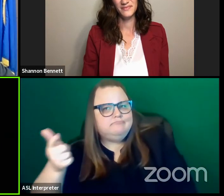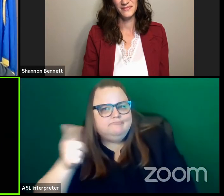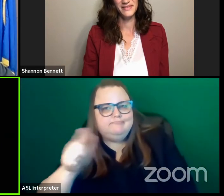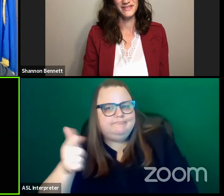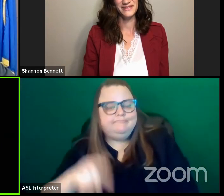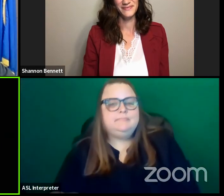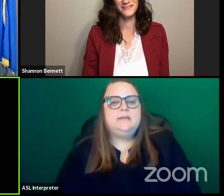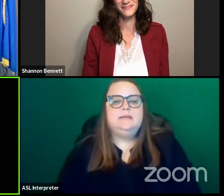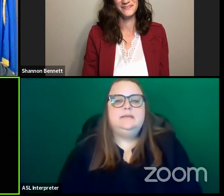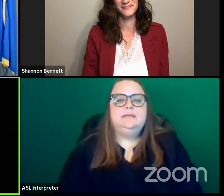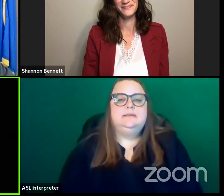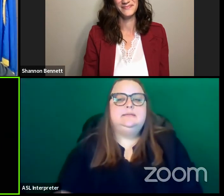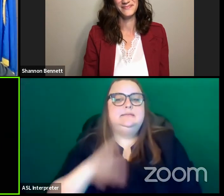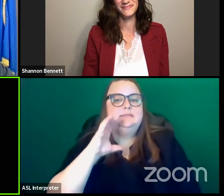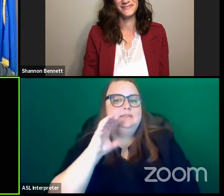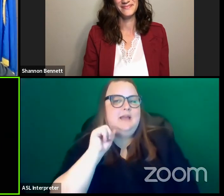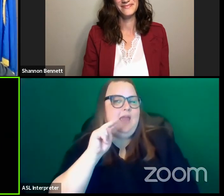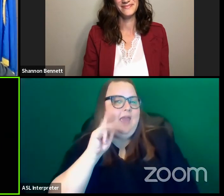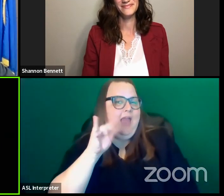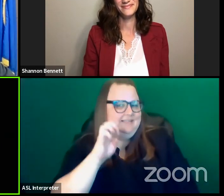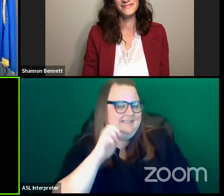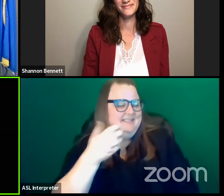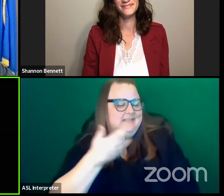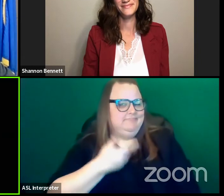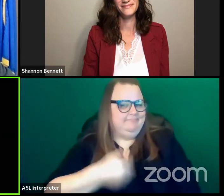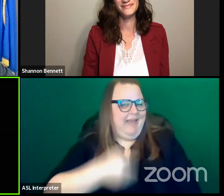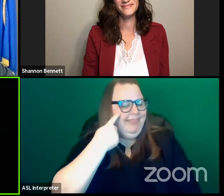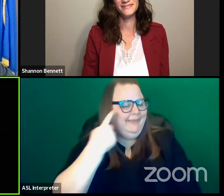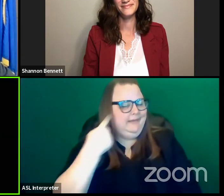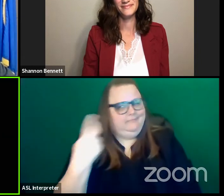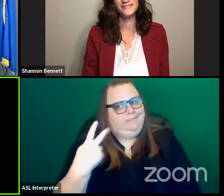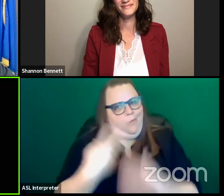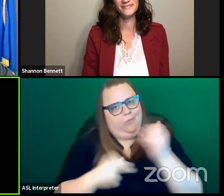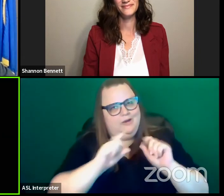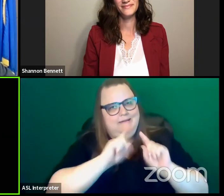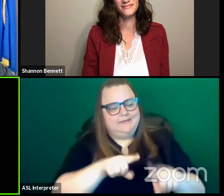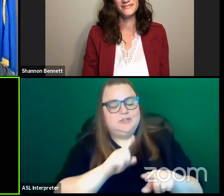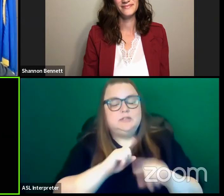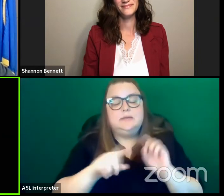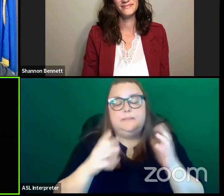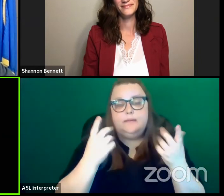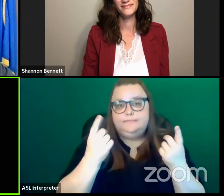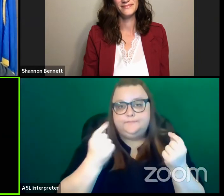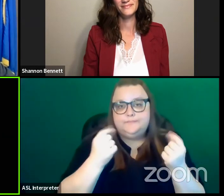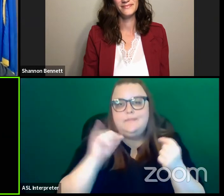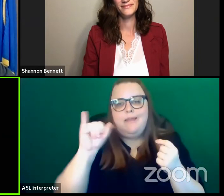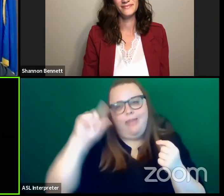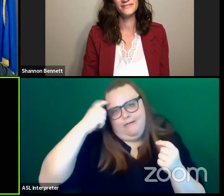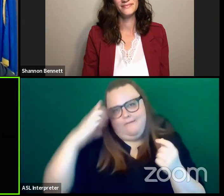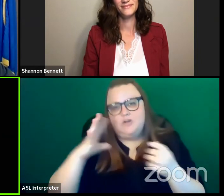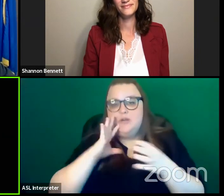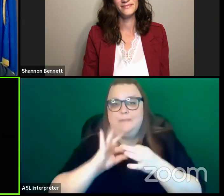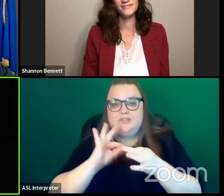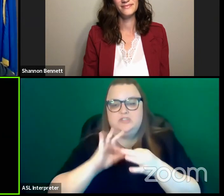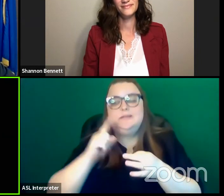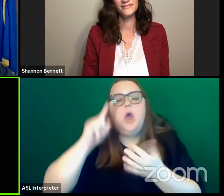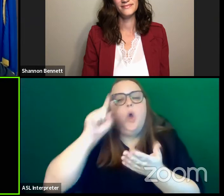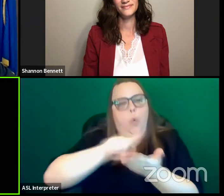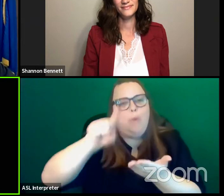So I think both of us can kind of answer your question for this. What we're really looking at, and as the governor mentioned, is a weekly cadence